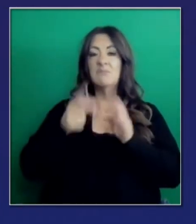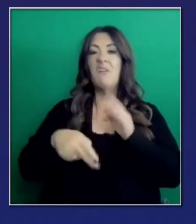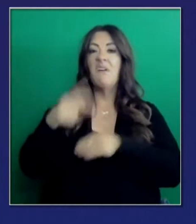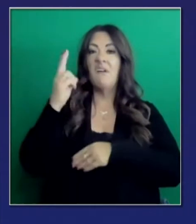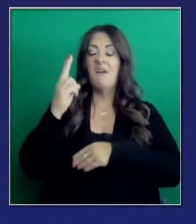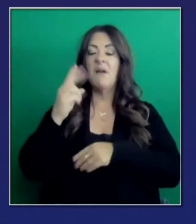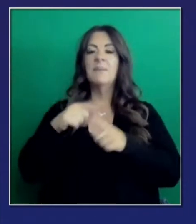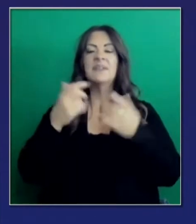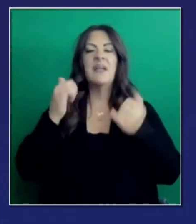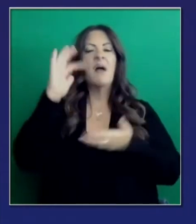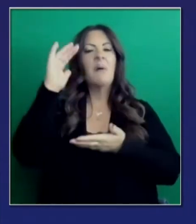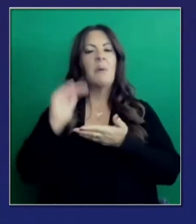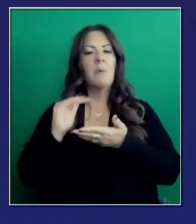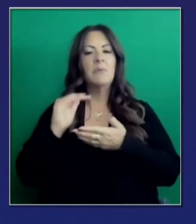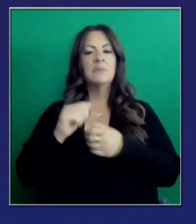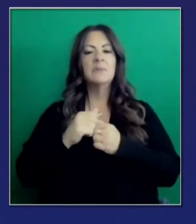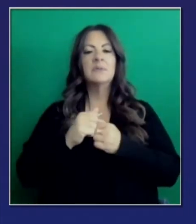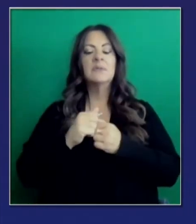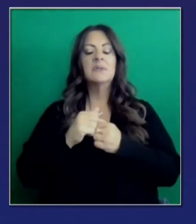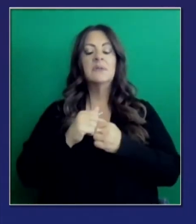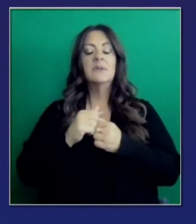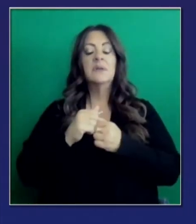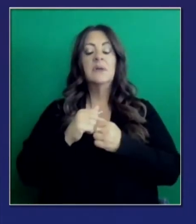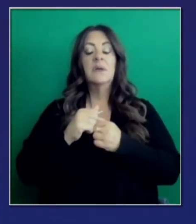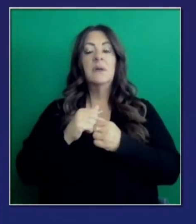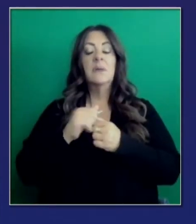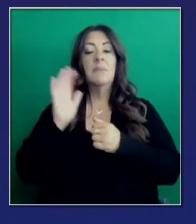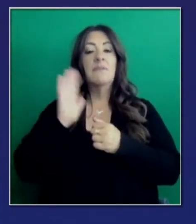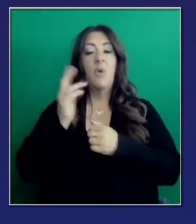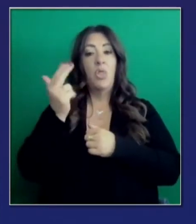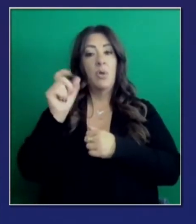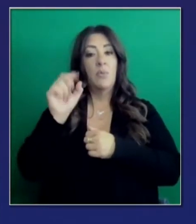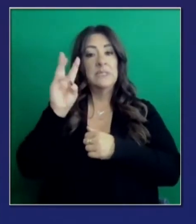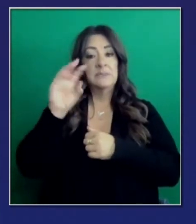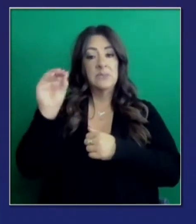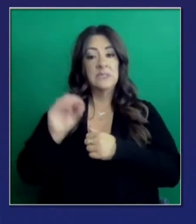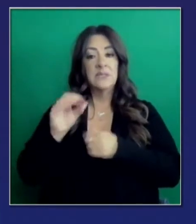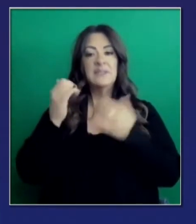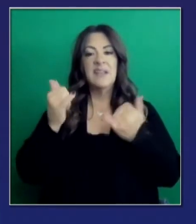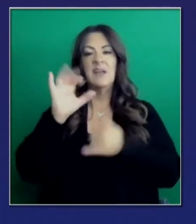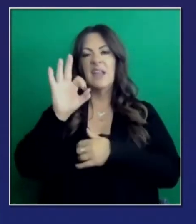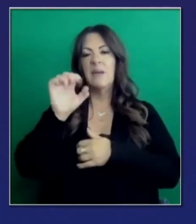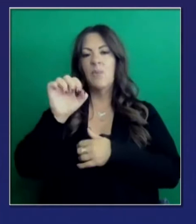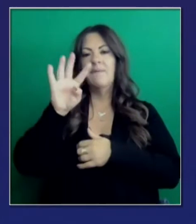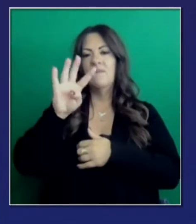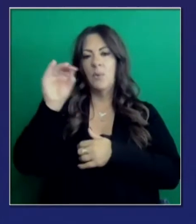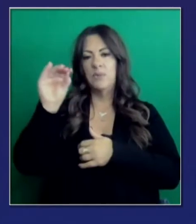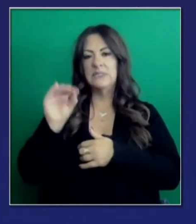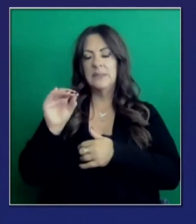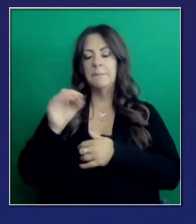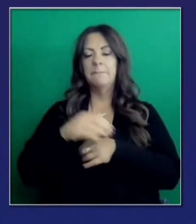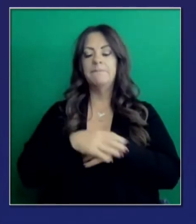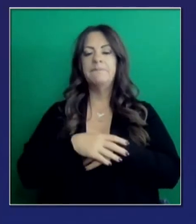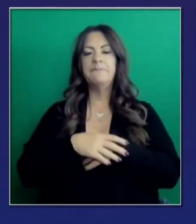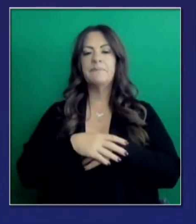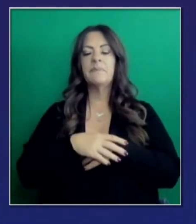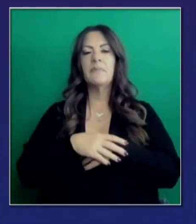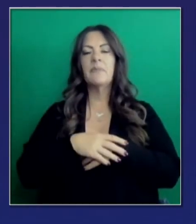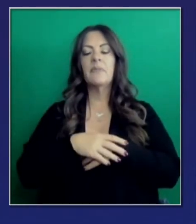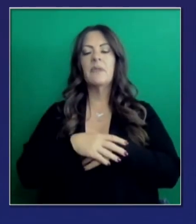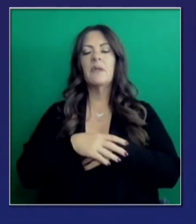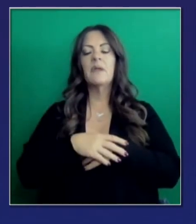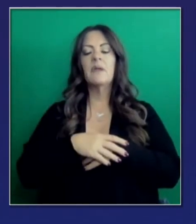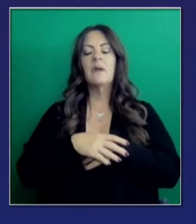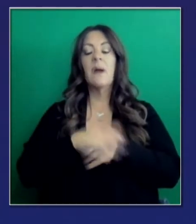13.6%. 2 weeks ago, 9.4% today. The 7-day rate, even more favorable.